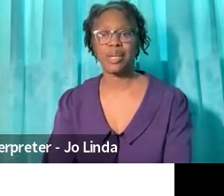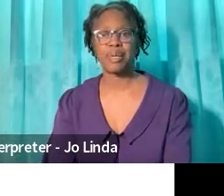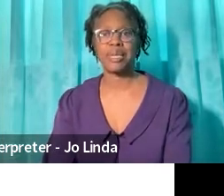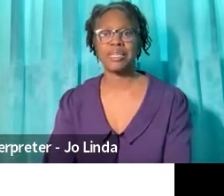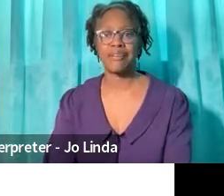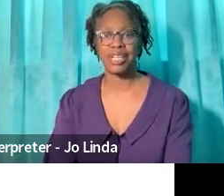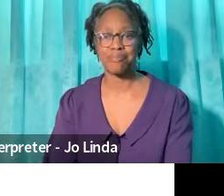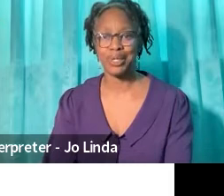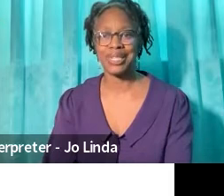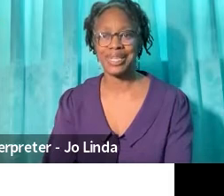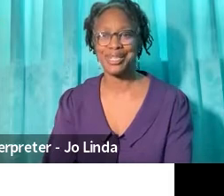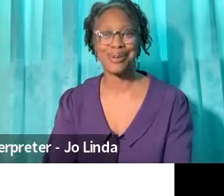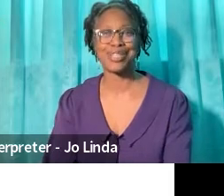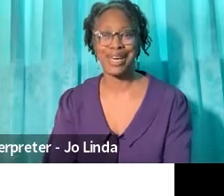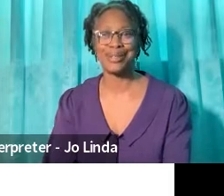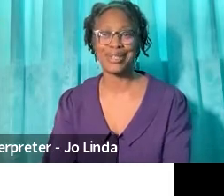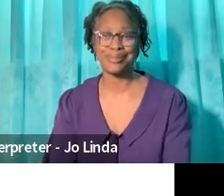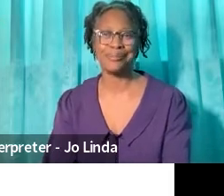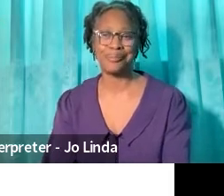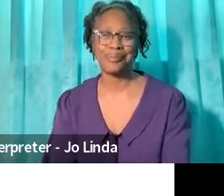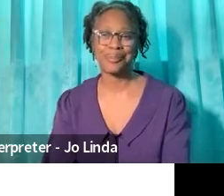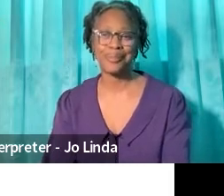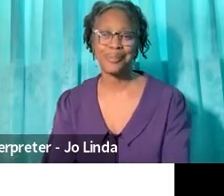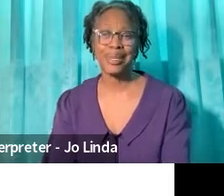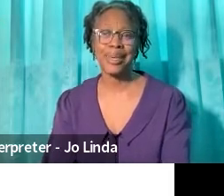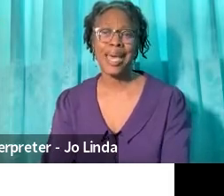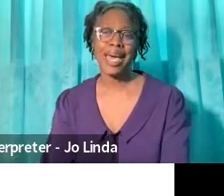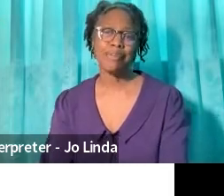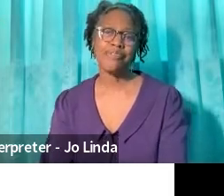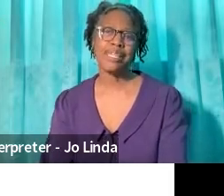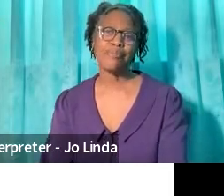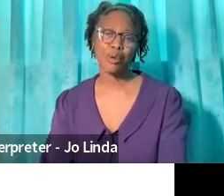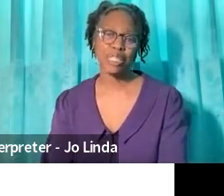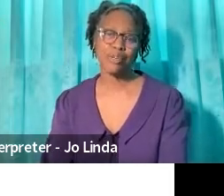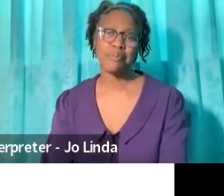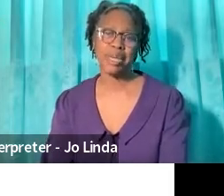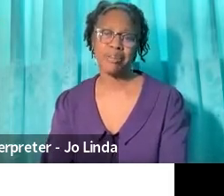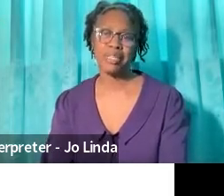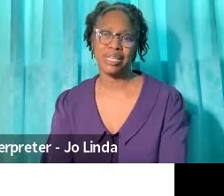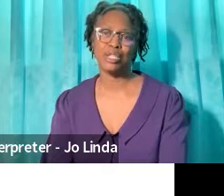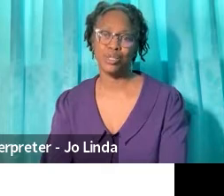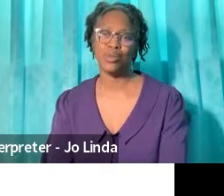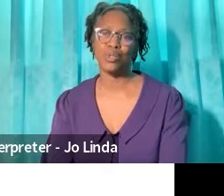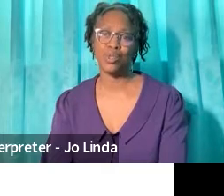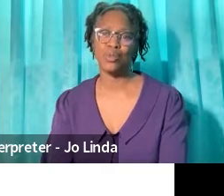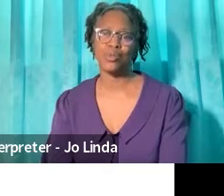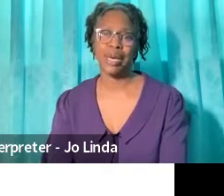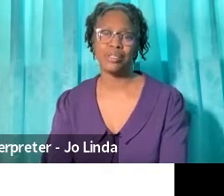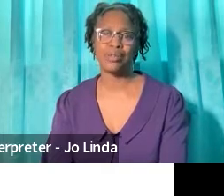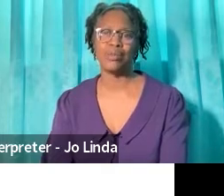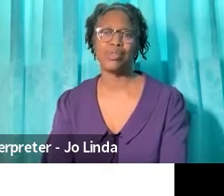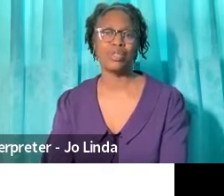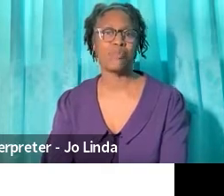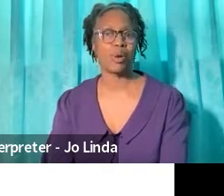the first time they meet a deaf person is their own child. And we find that most hearing parents then choose to